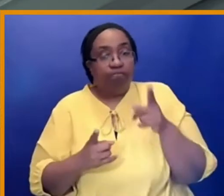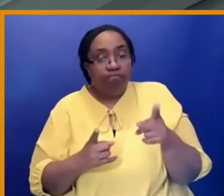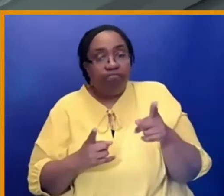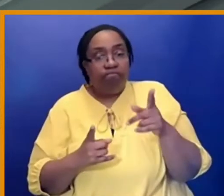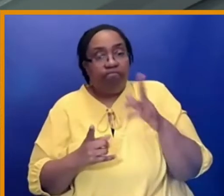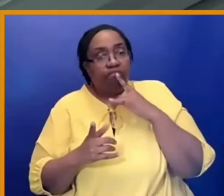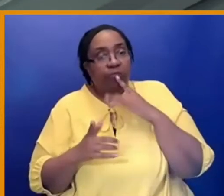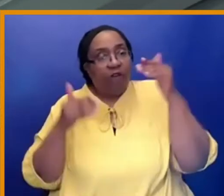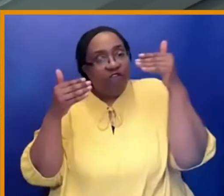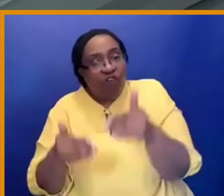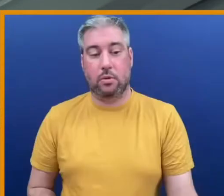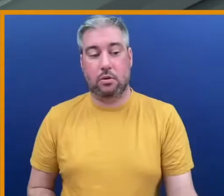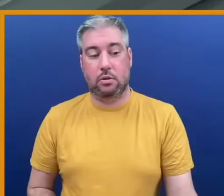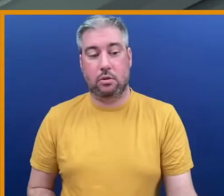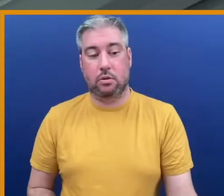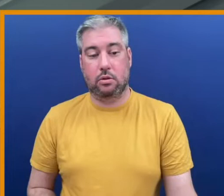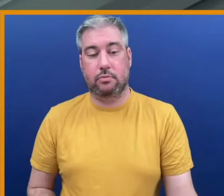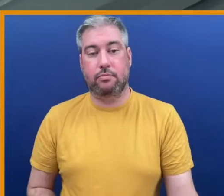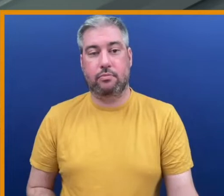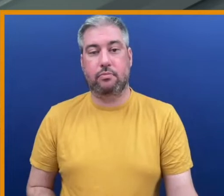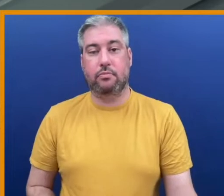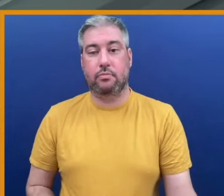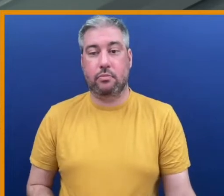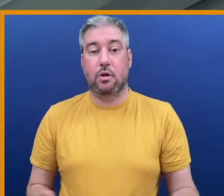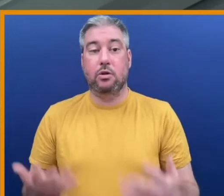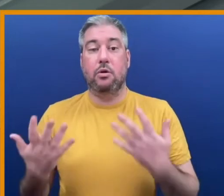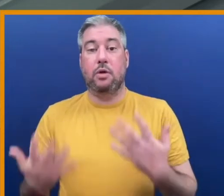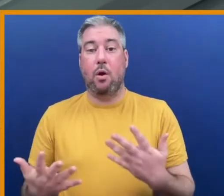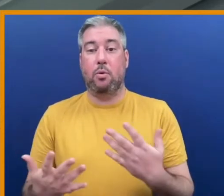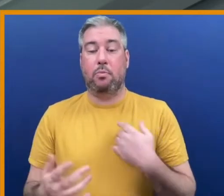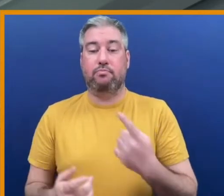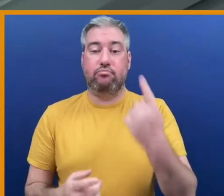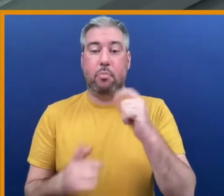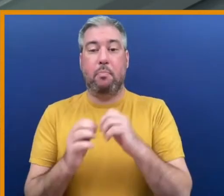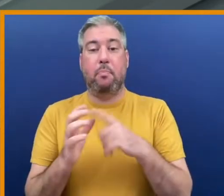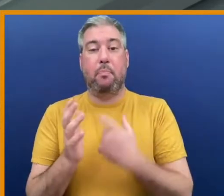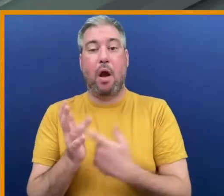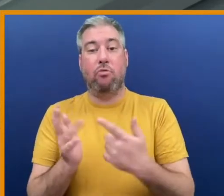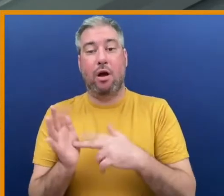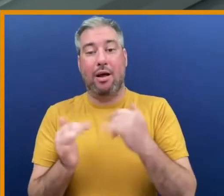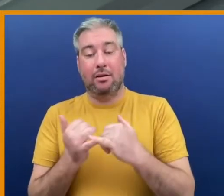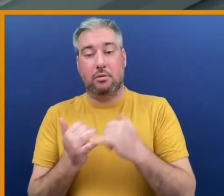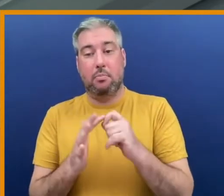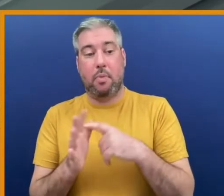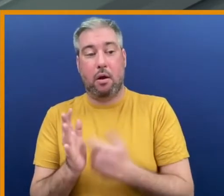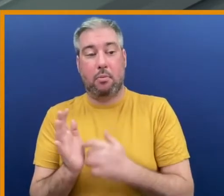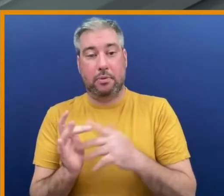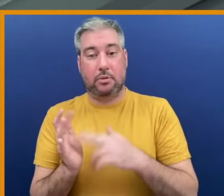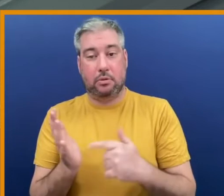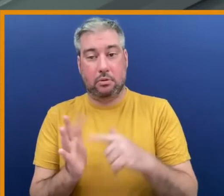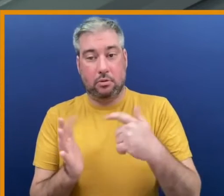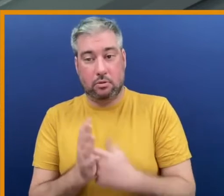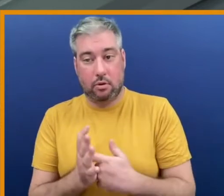Ukraine, they will meet in China later this year at the United Nations COP15 conference to agree a global response to